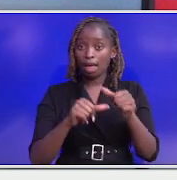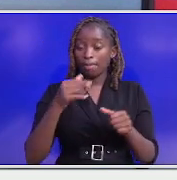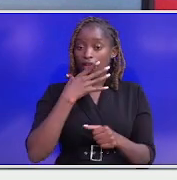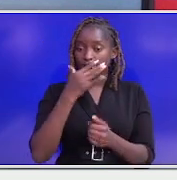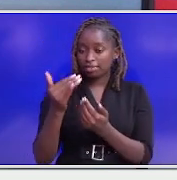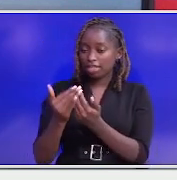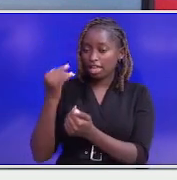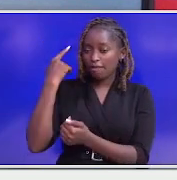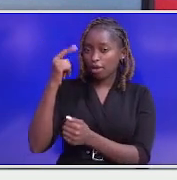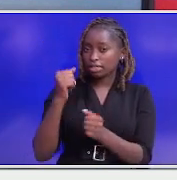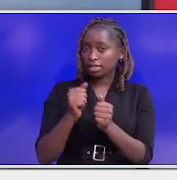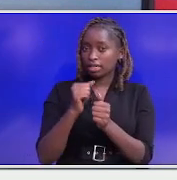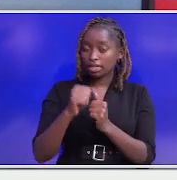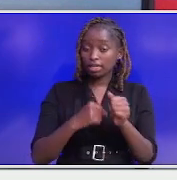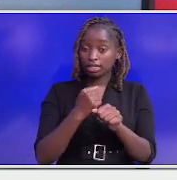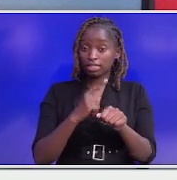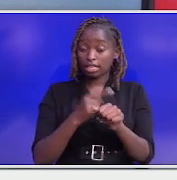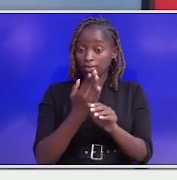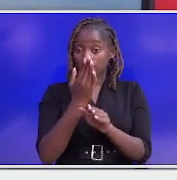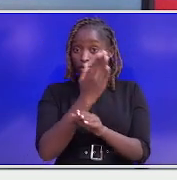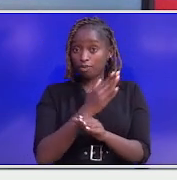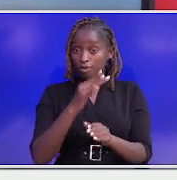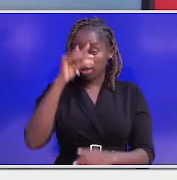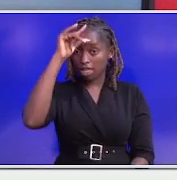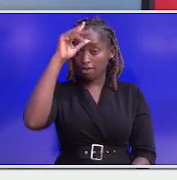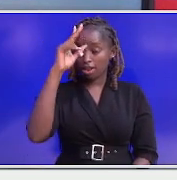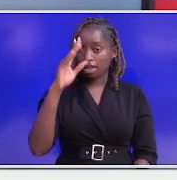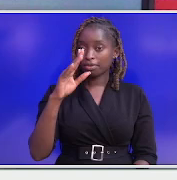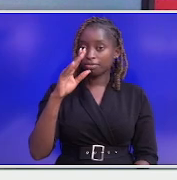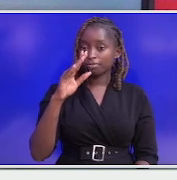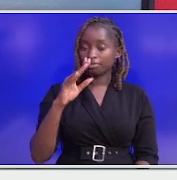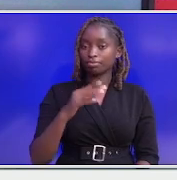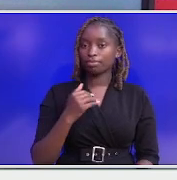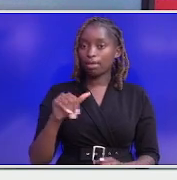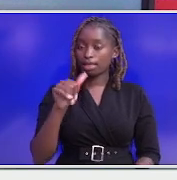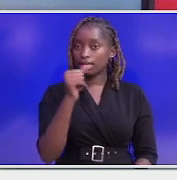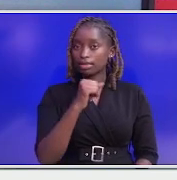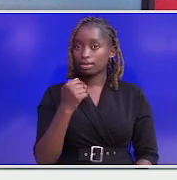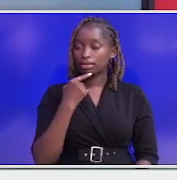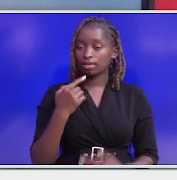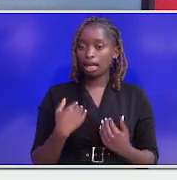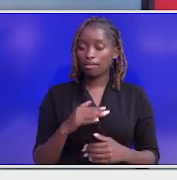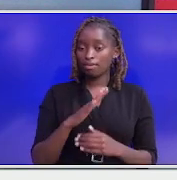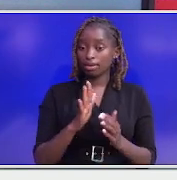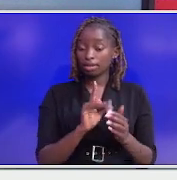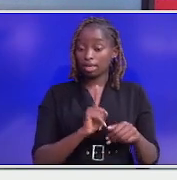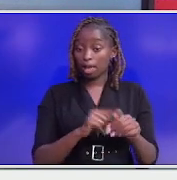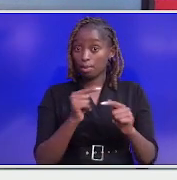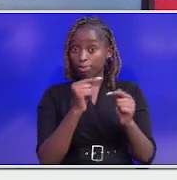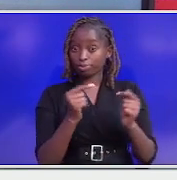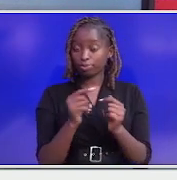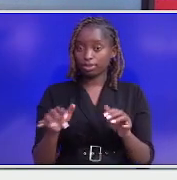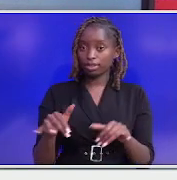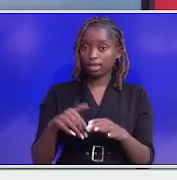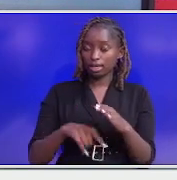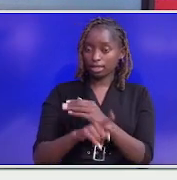his tenure as former Machakos governor weekly for Paranya. On the other hand, a former Hadbold opposition diehard now